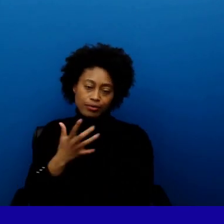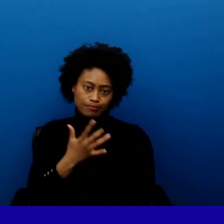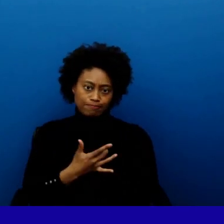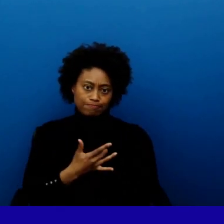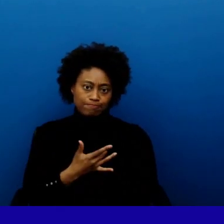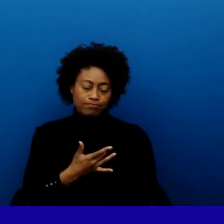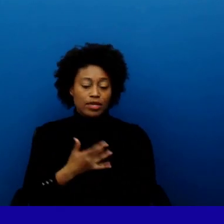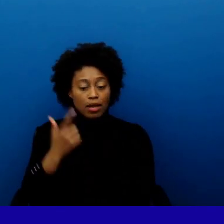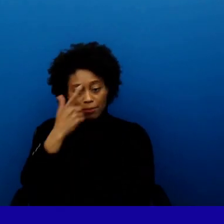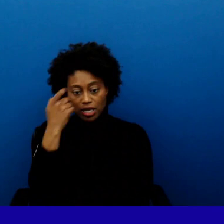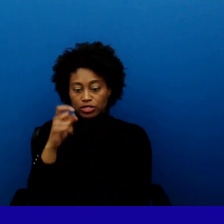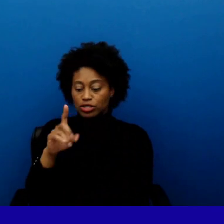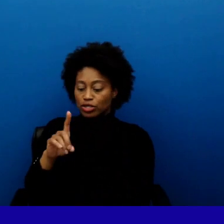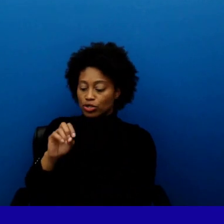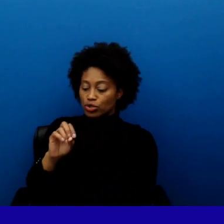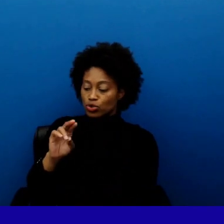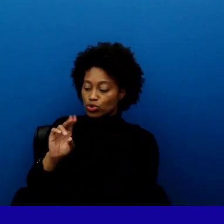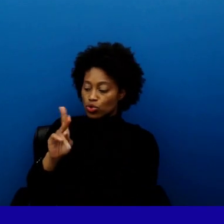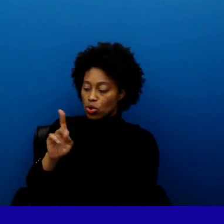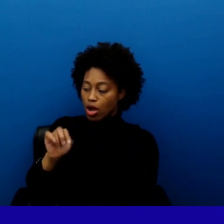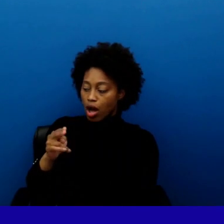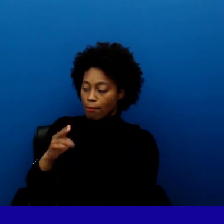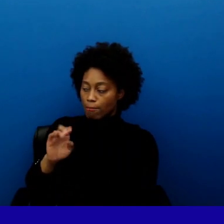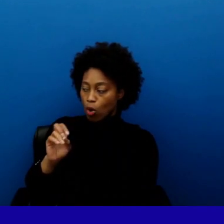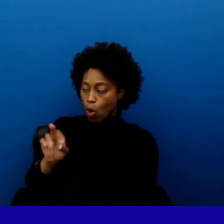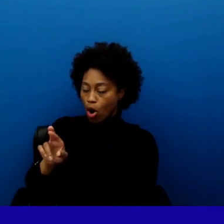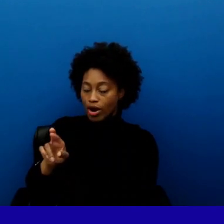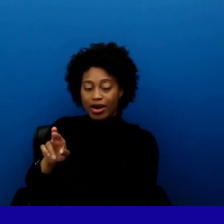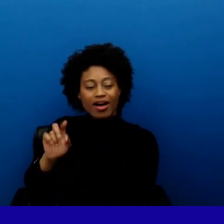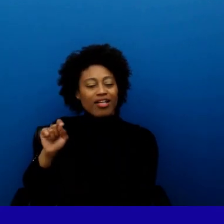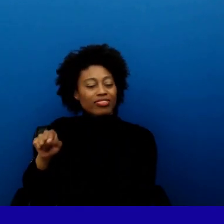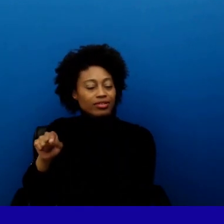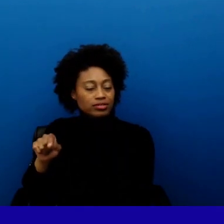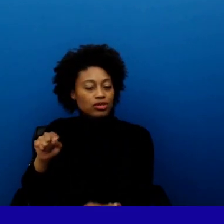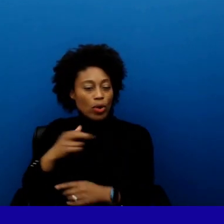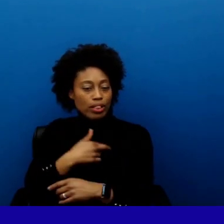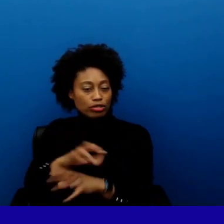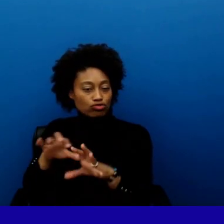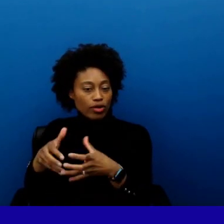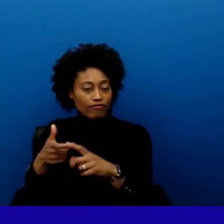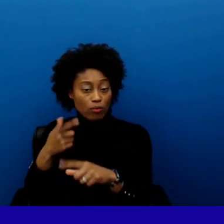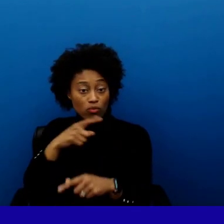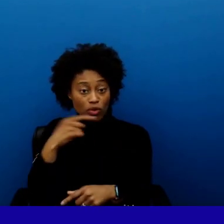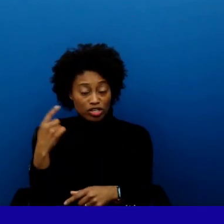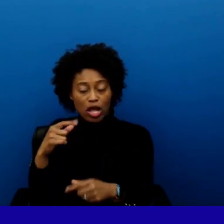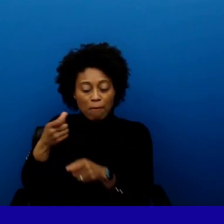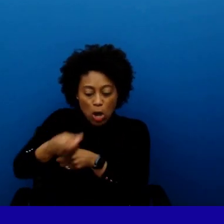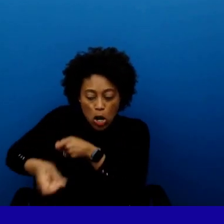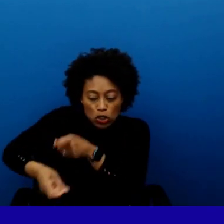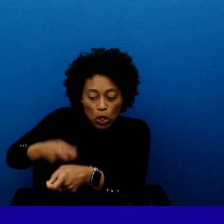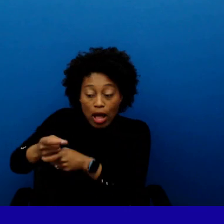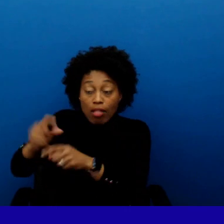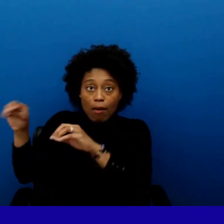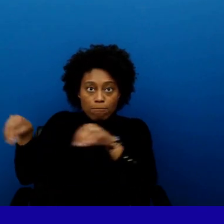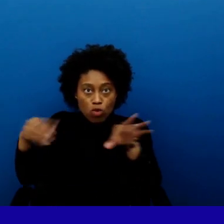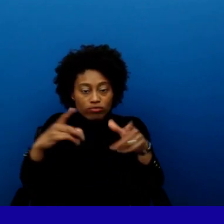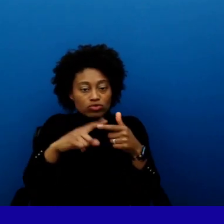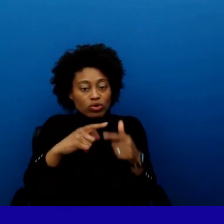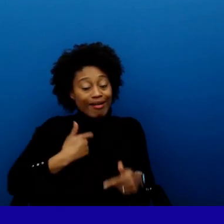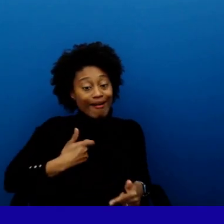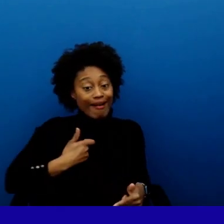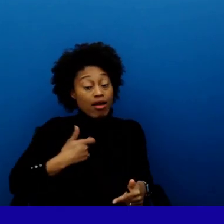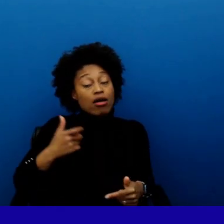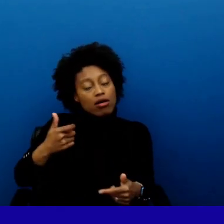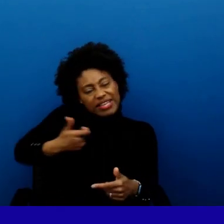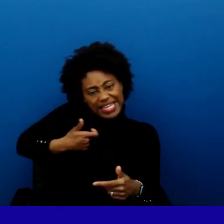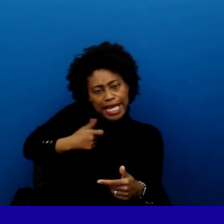people are a religious sect from Russia, and they were persecuted, and they came to Canada. The Canadian government